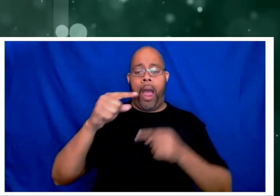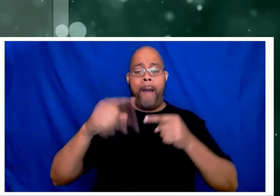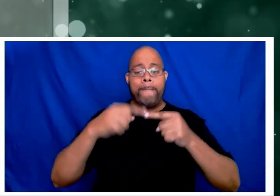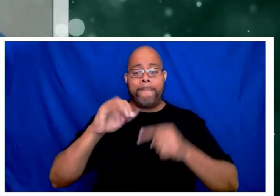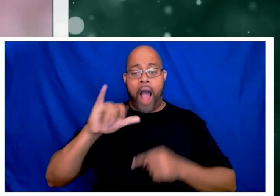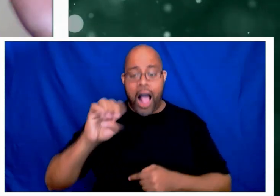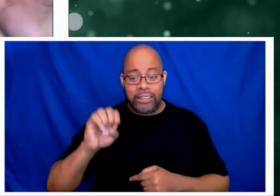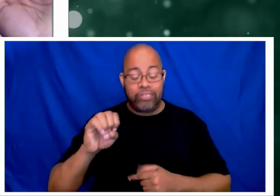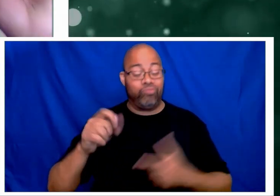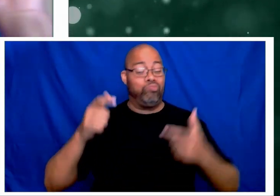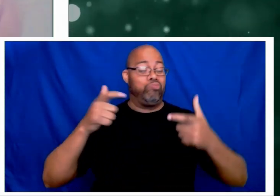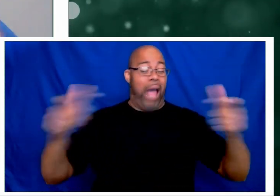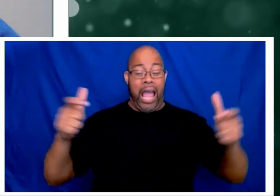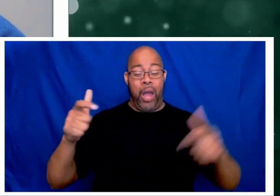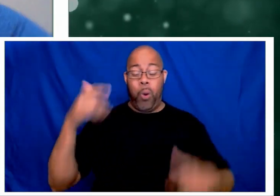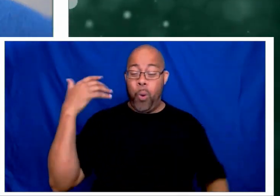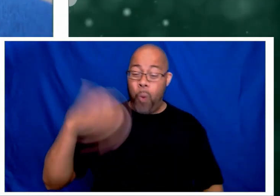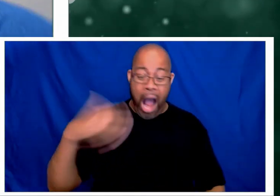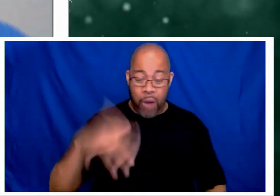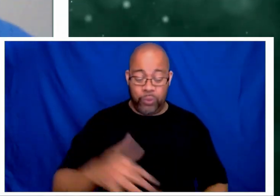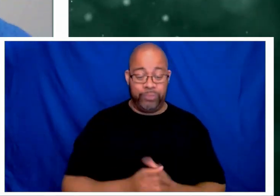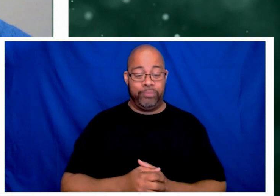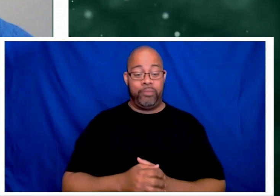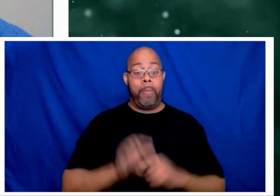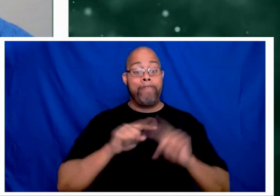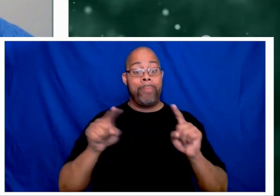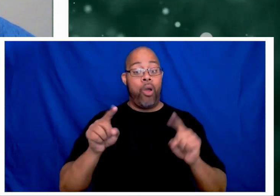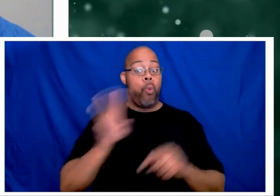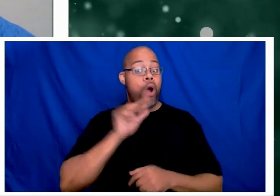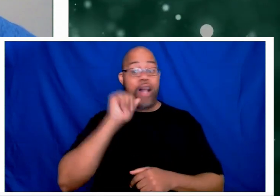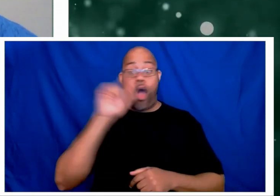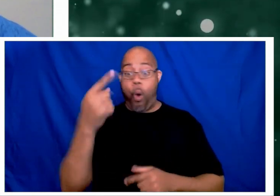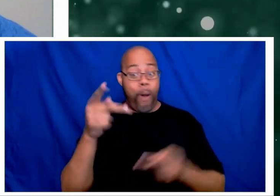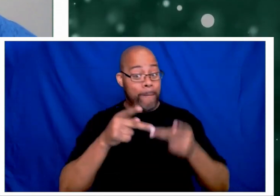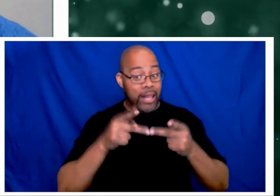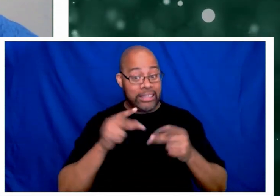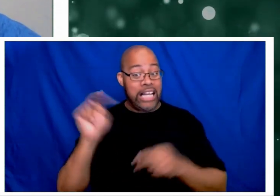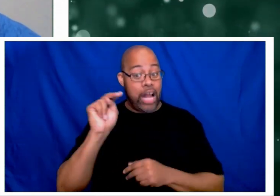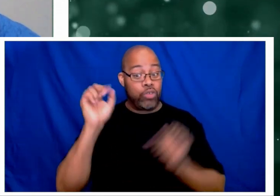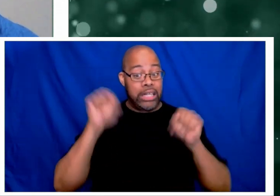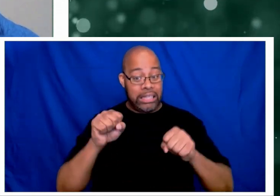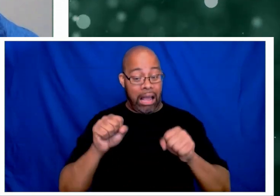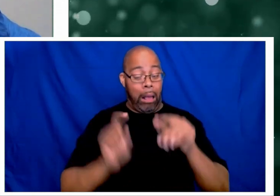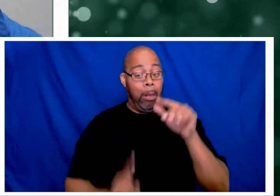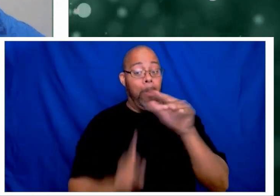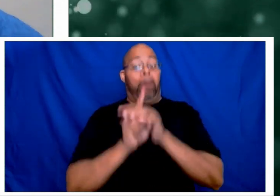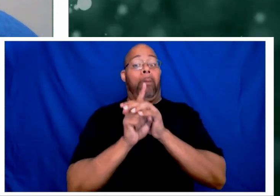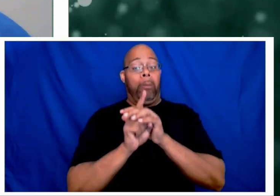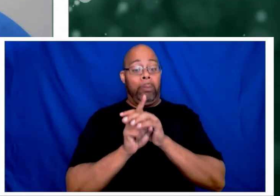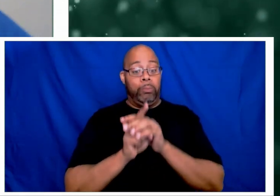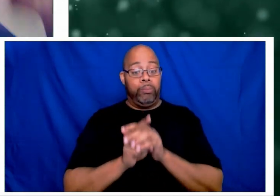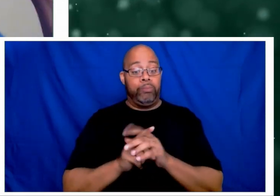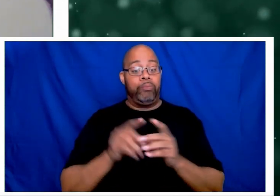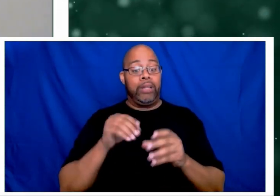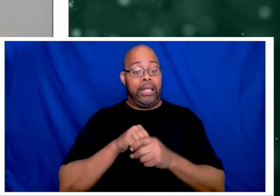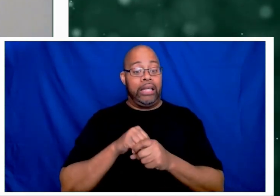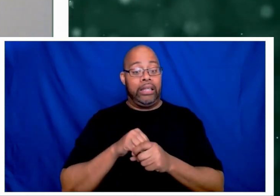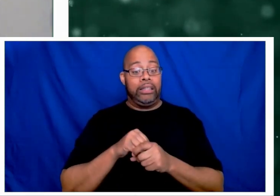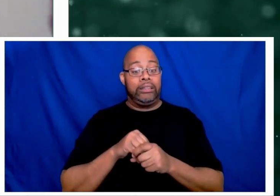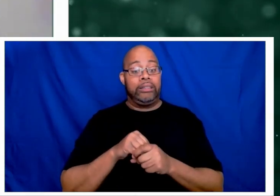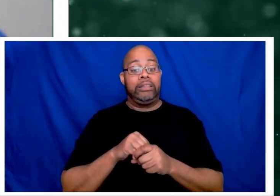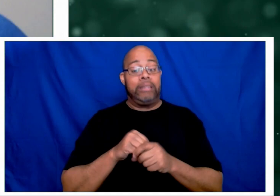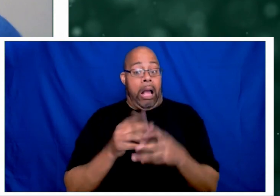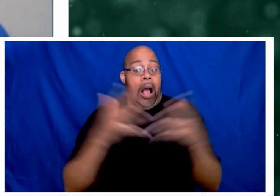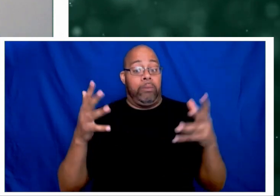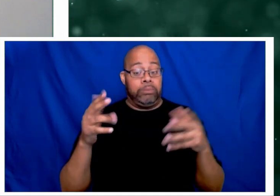right? But water is not the only place where nitrogen can rear its ugly head. in too many quantities, it also can cause